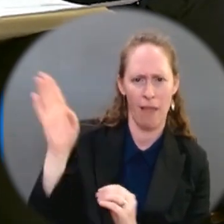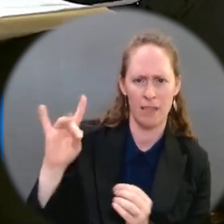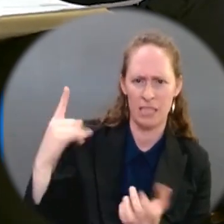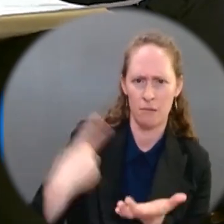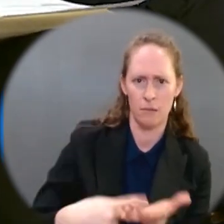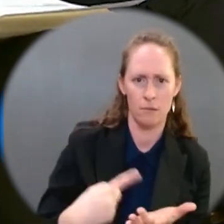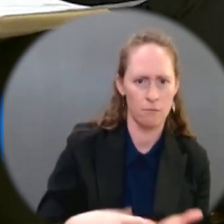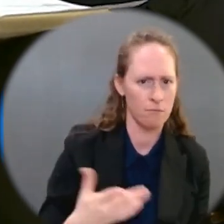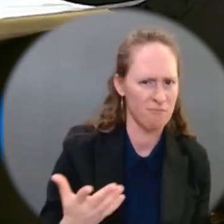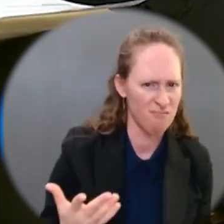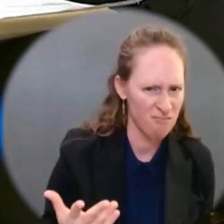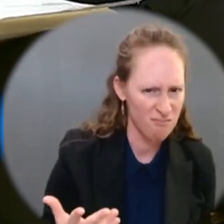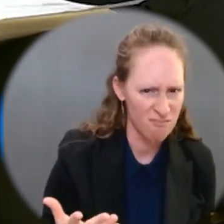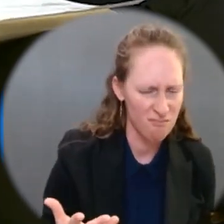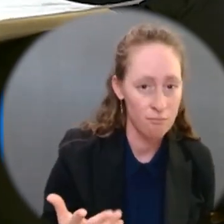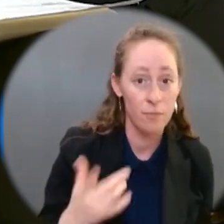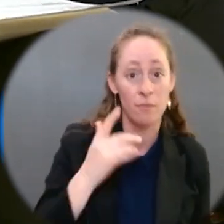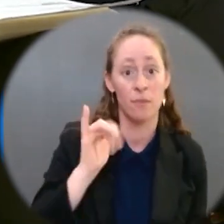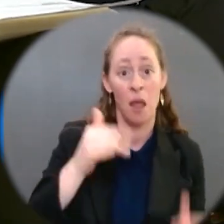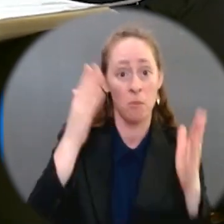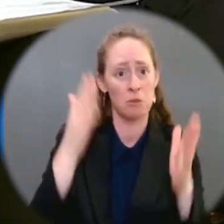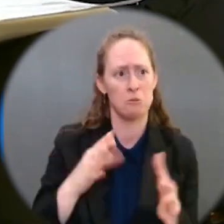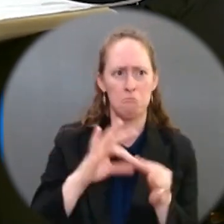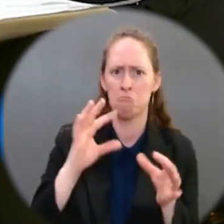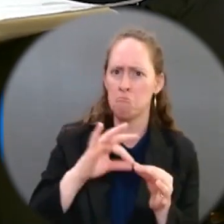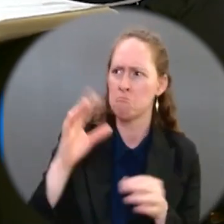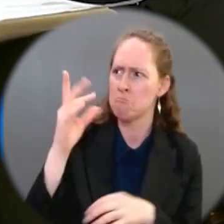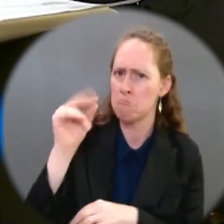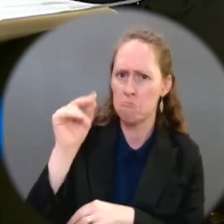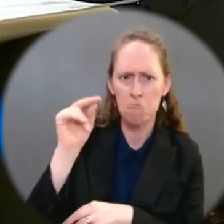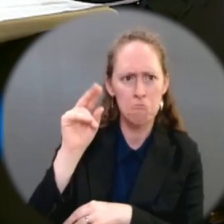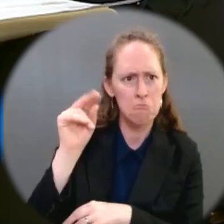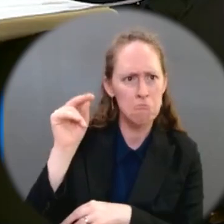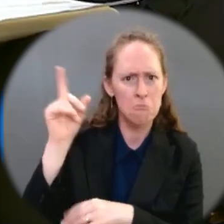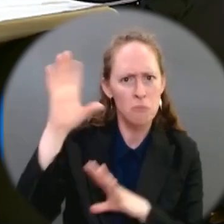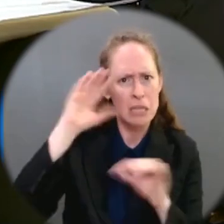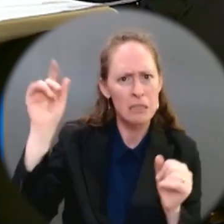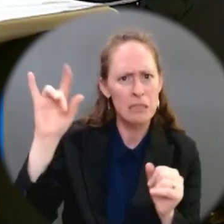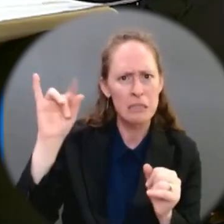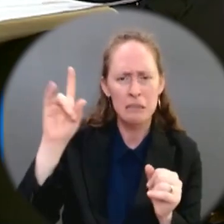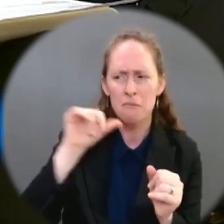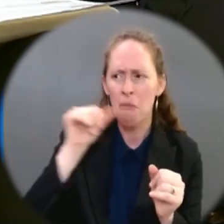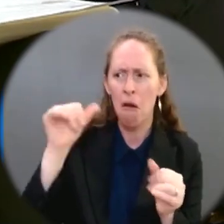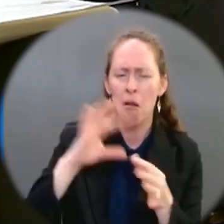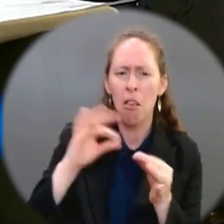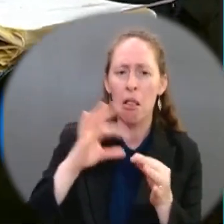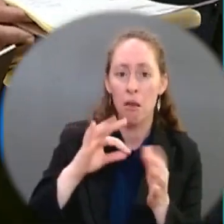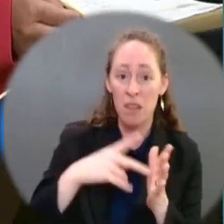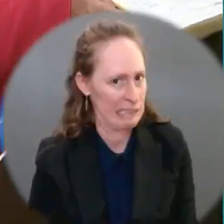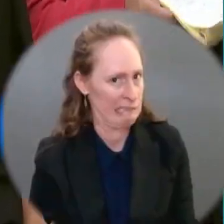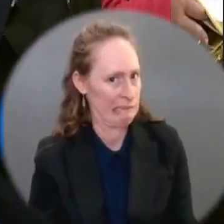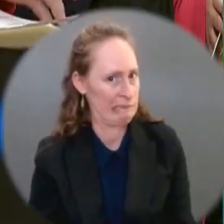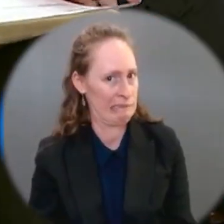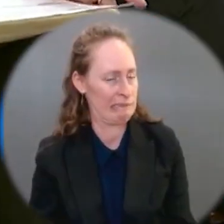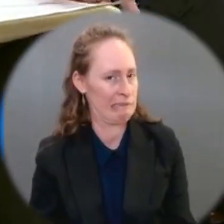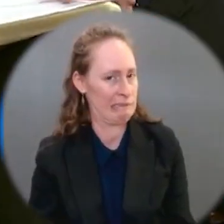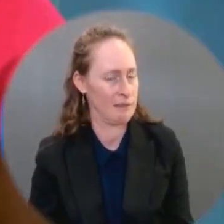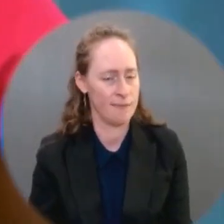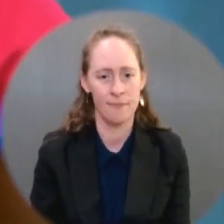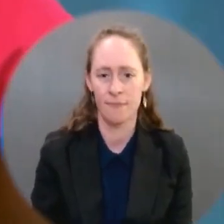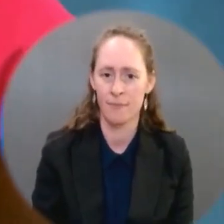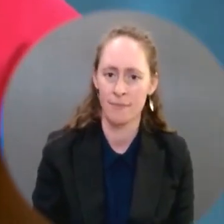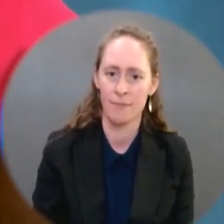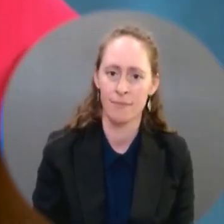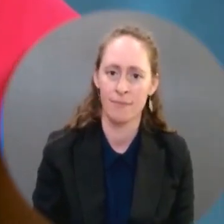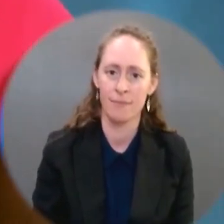the president confront MBS in that way. So are they lying about that? So I'll say this. The